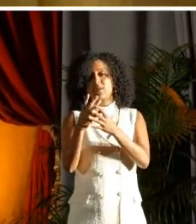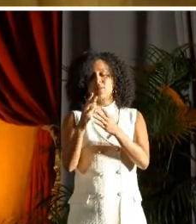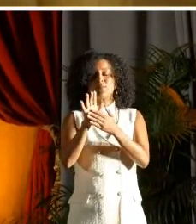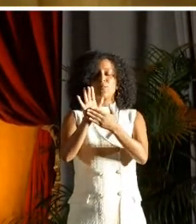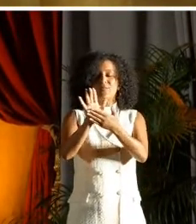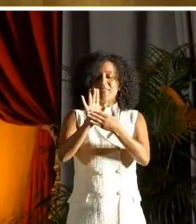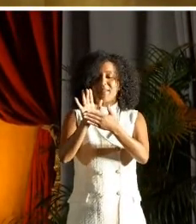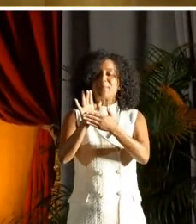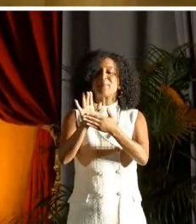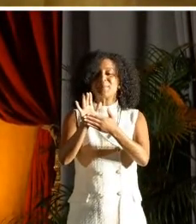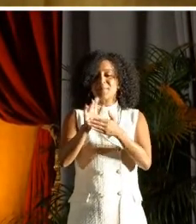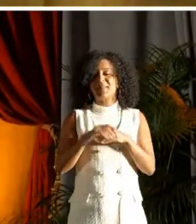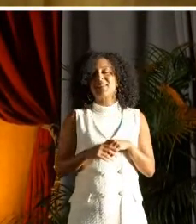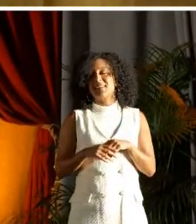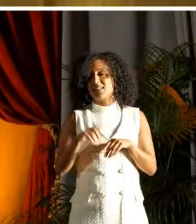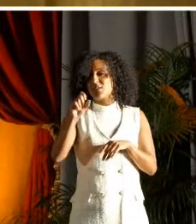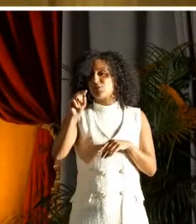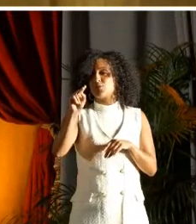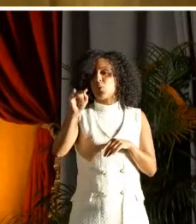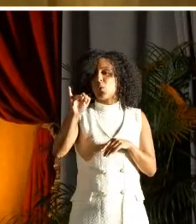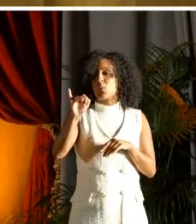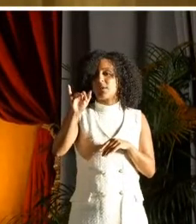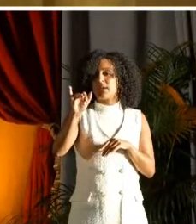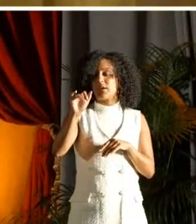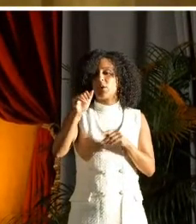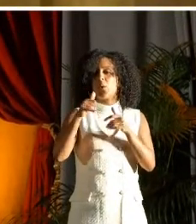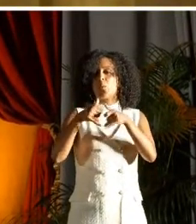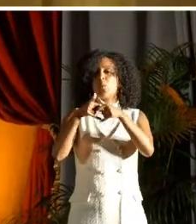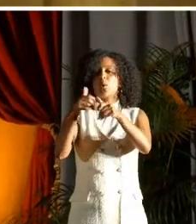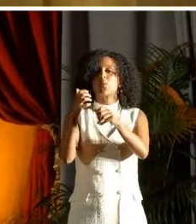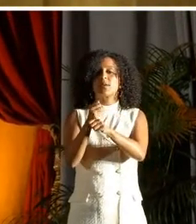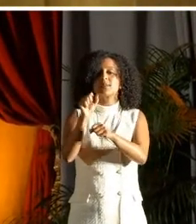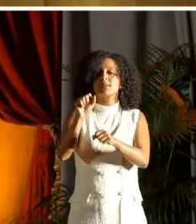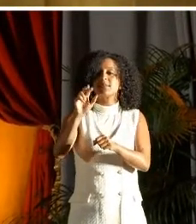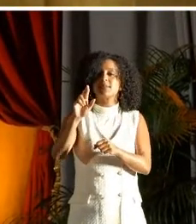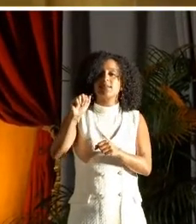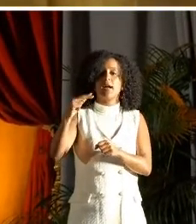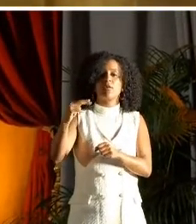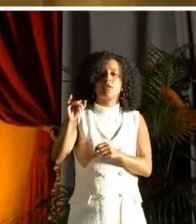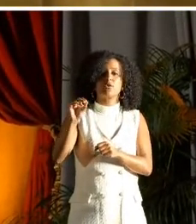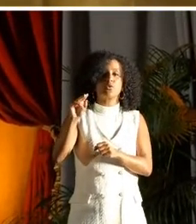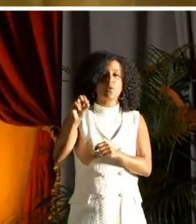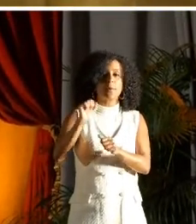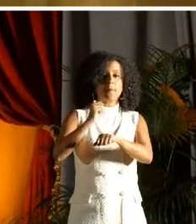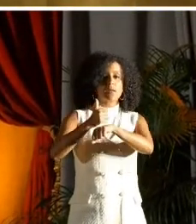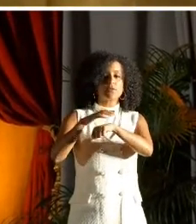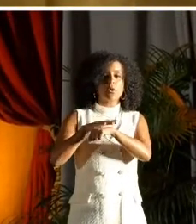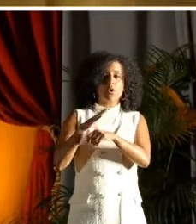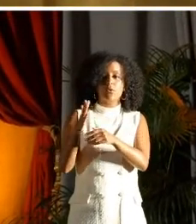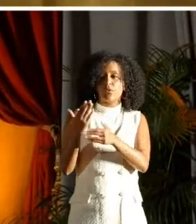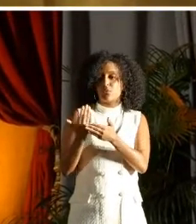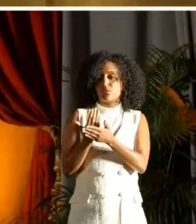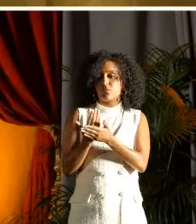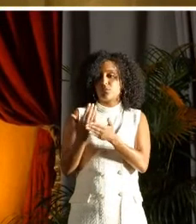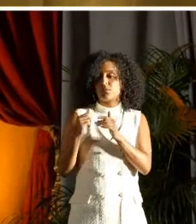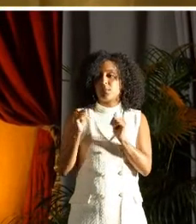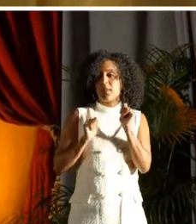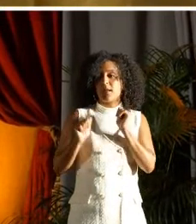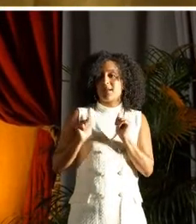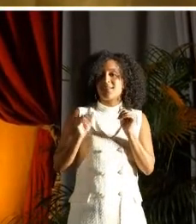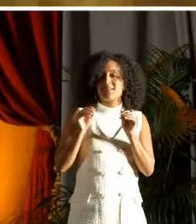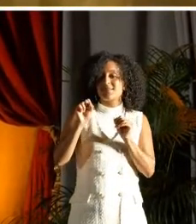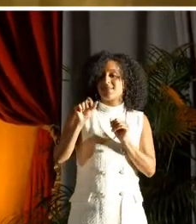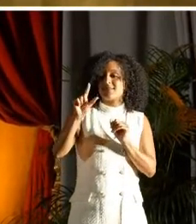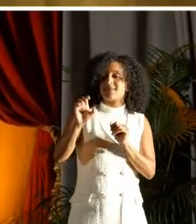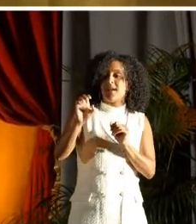film by the Tony Award-winning actor Sarah Jones. It's based on her latest play, Sell by